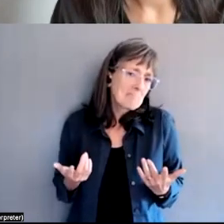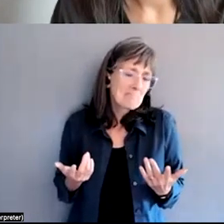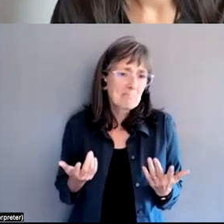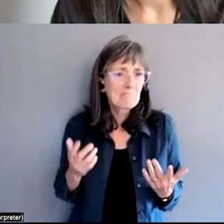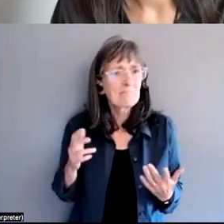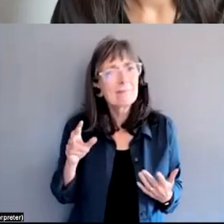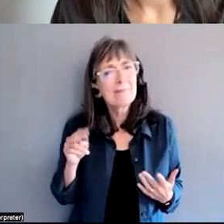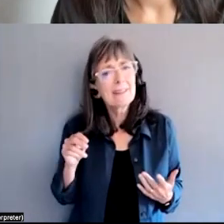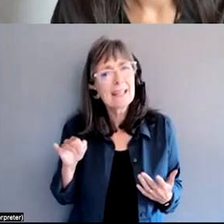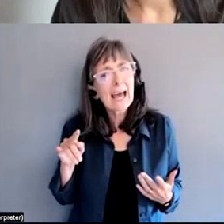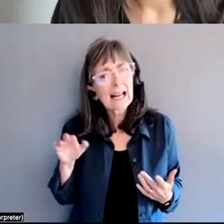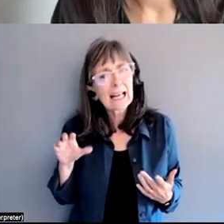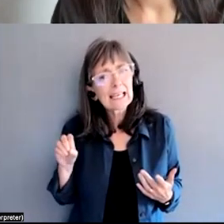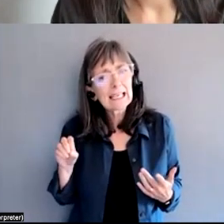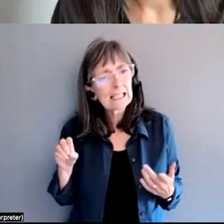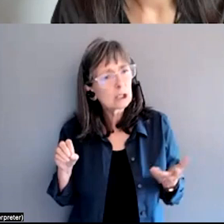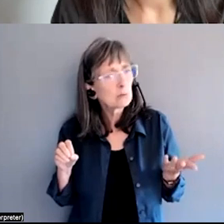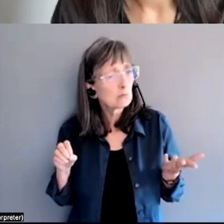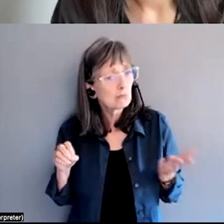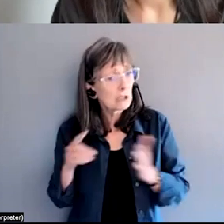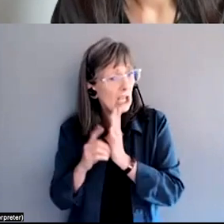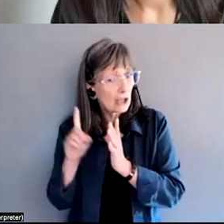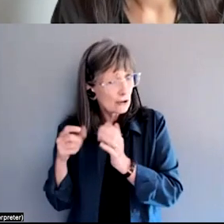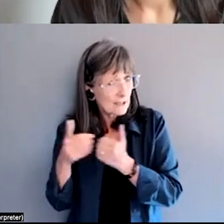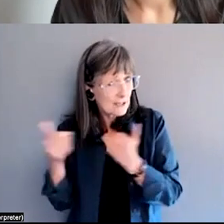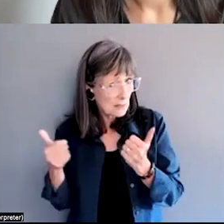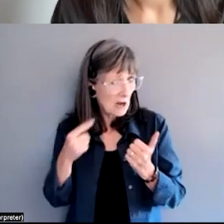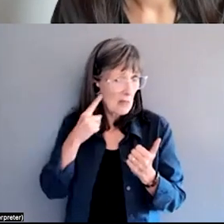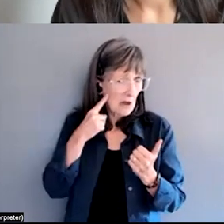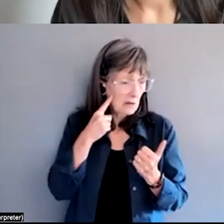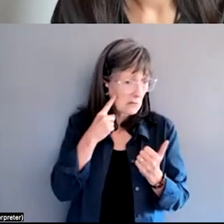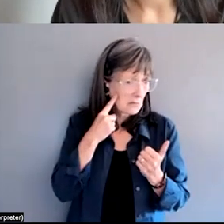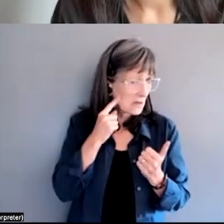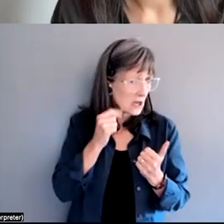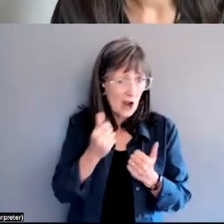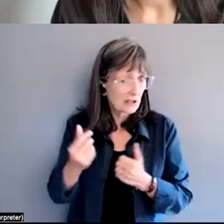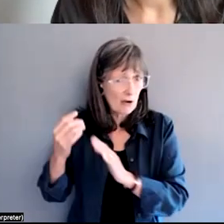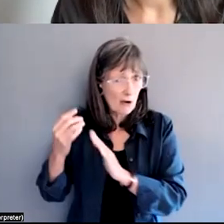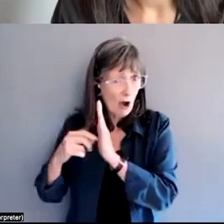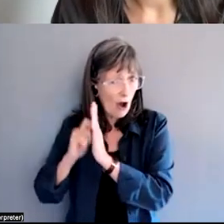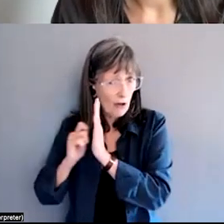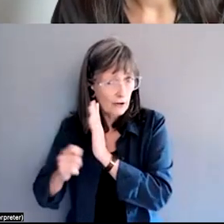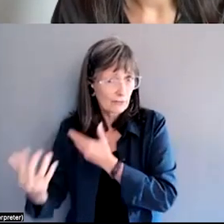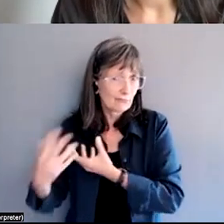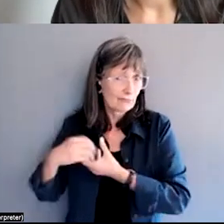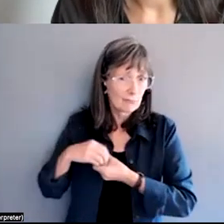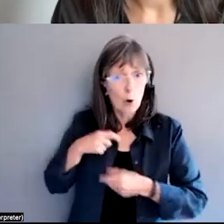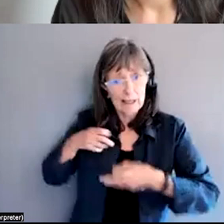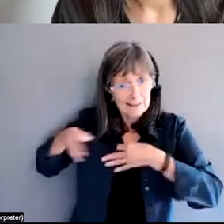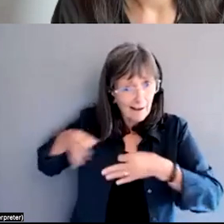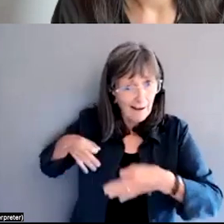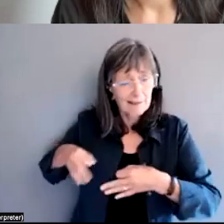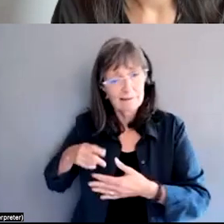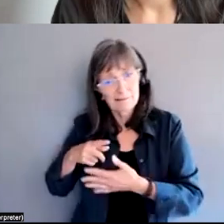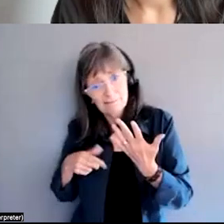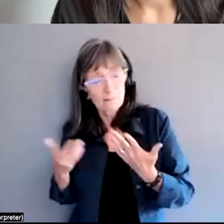design work on its own, like without a designer necessarily explaining why it's